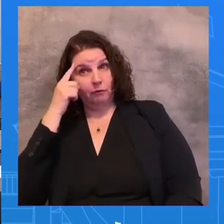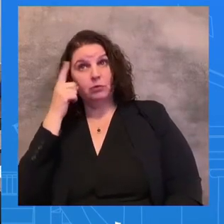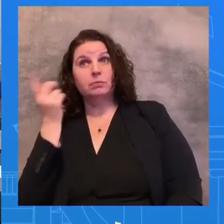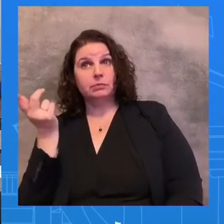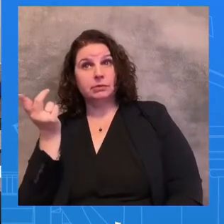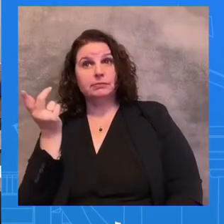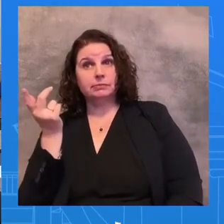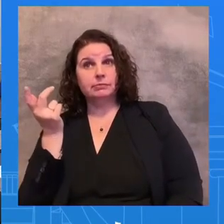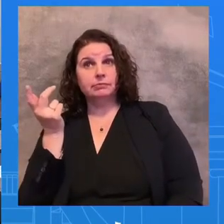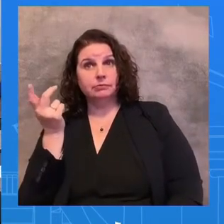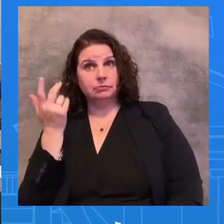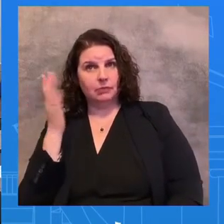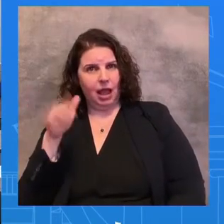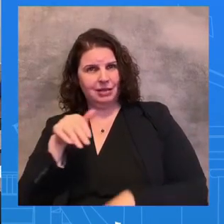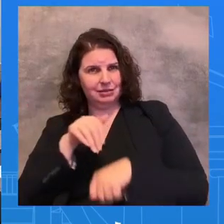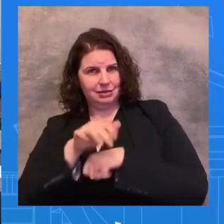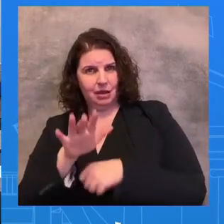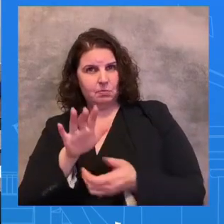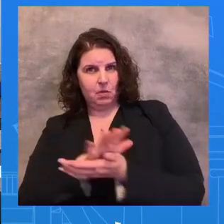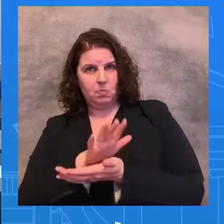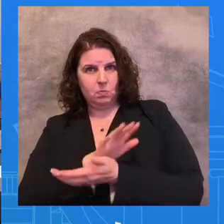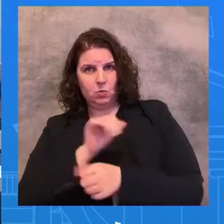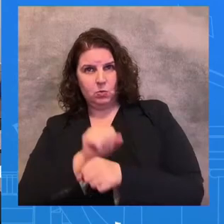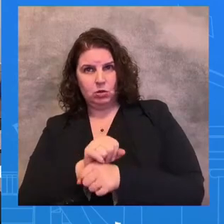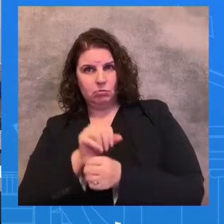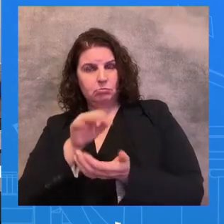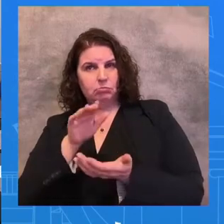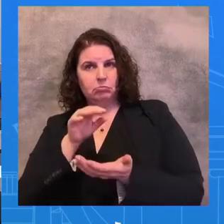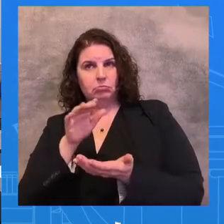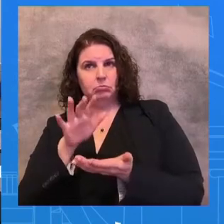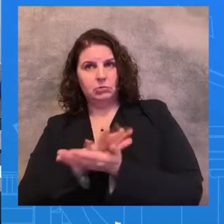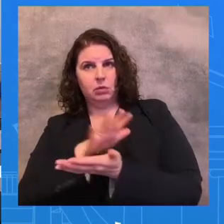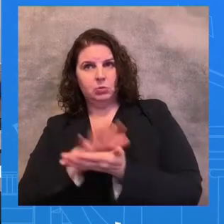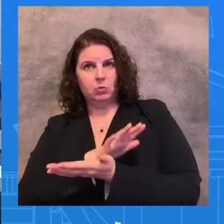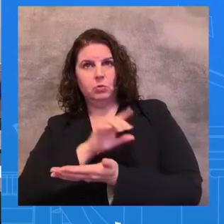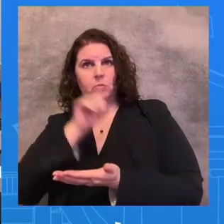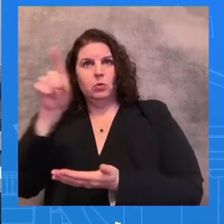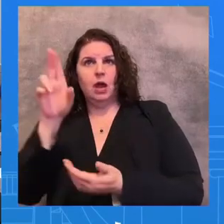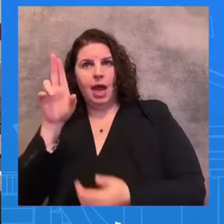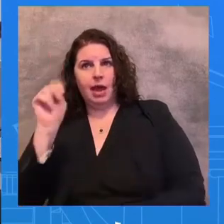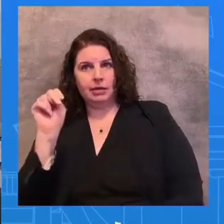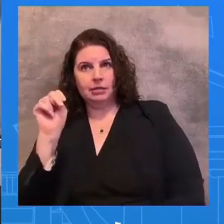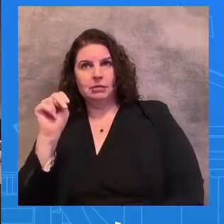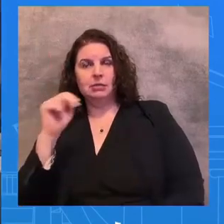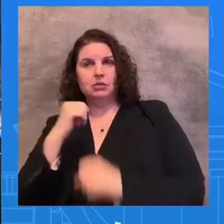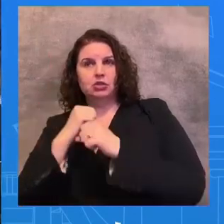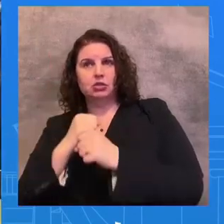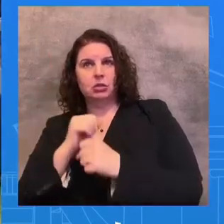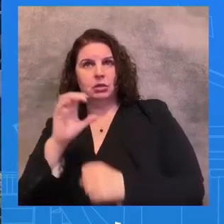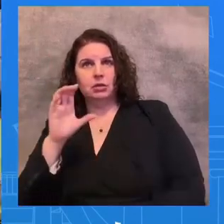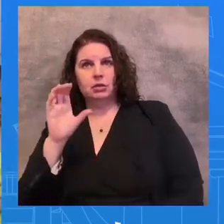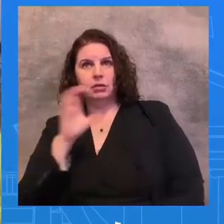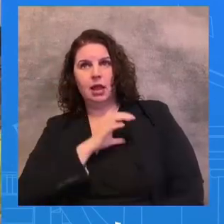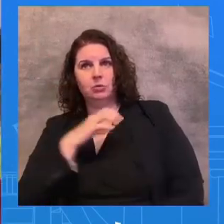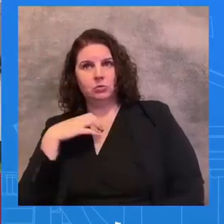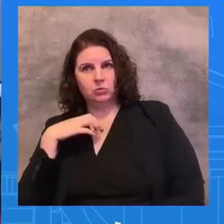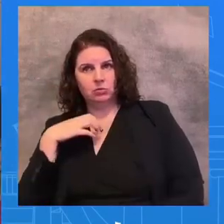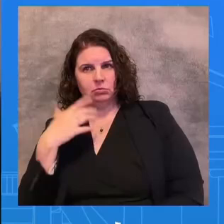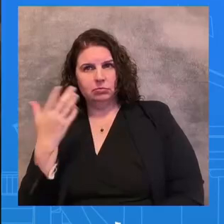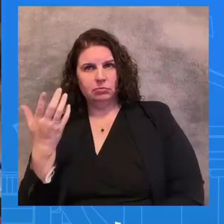necessary documentation to the UN Security Council on the MSS with details on